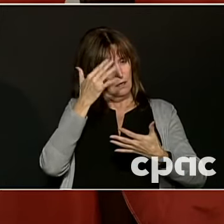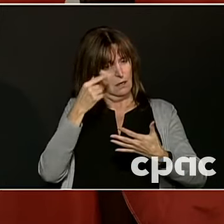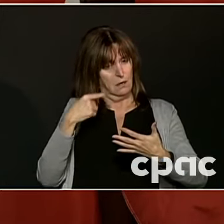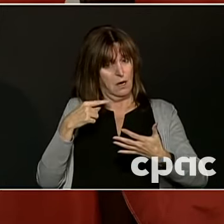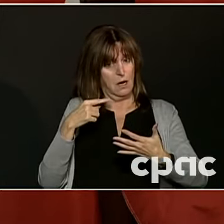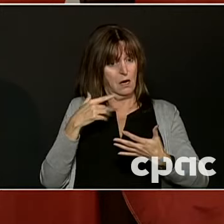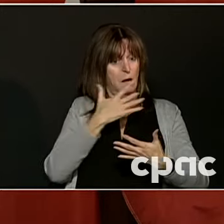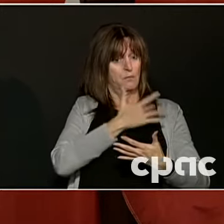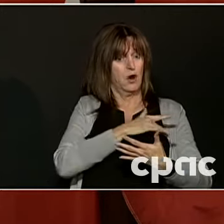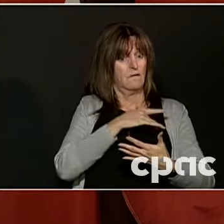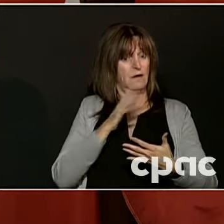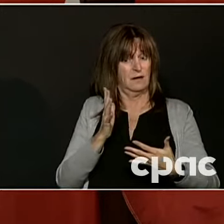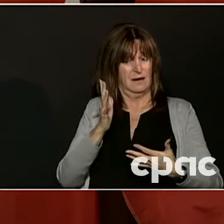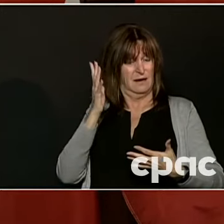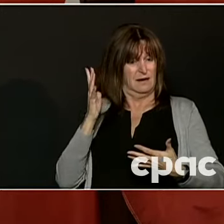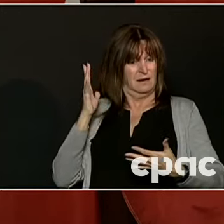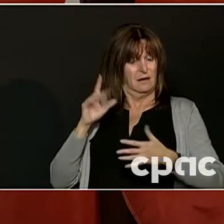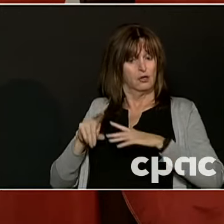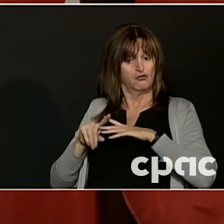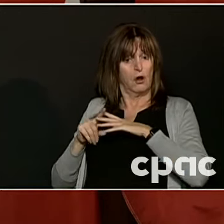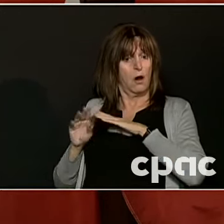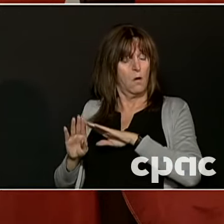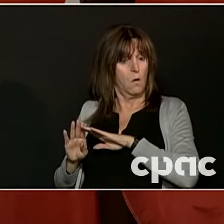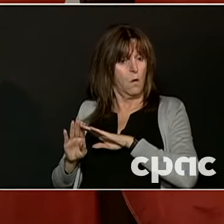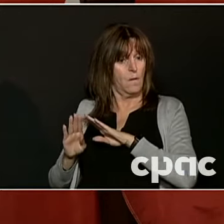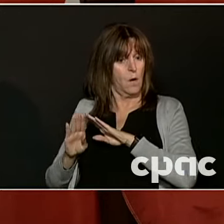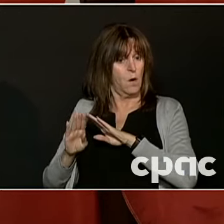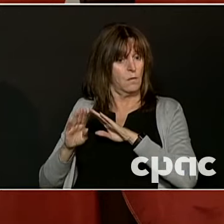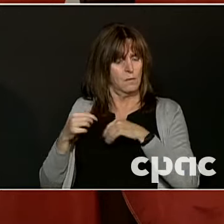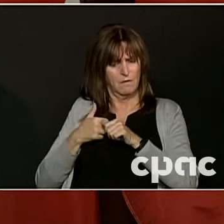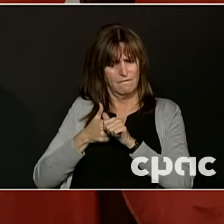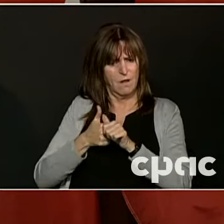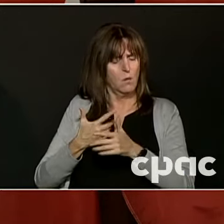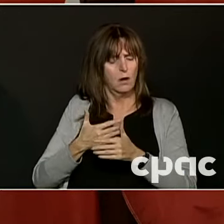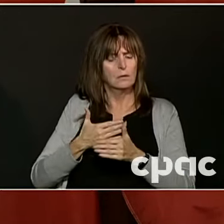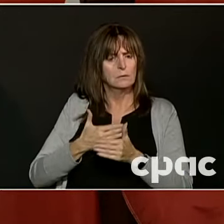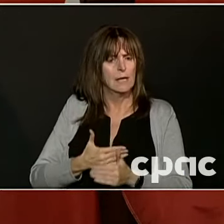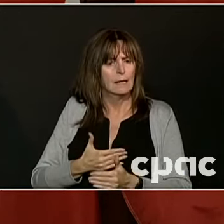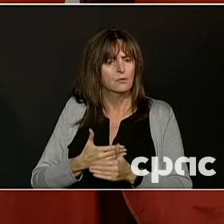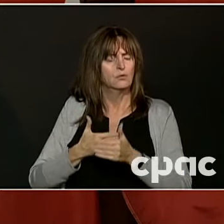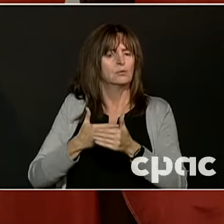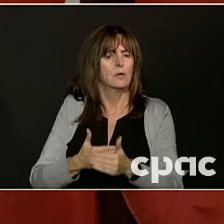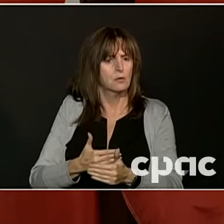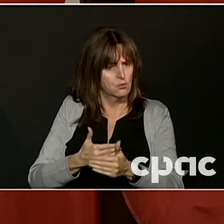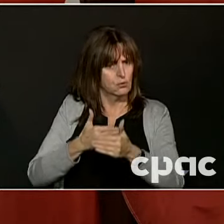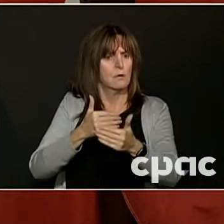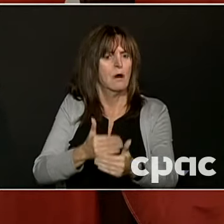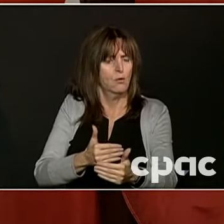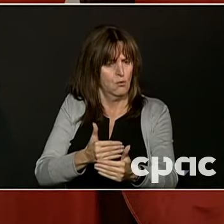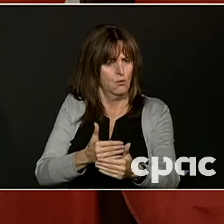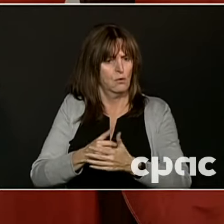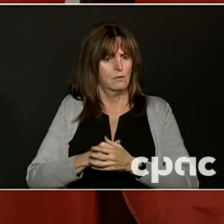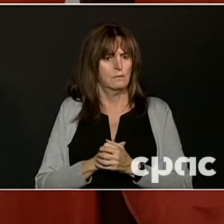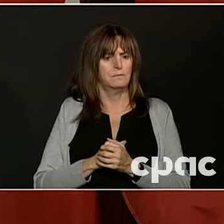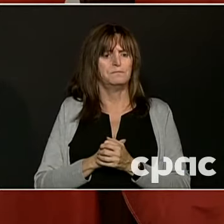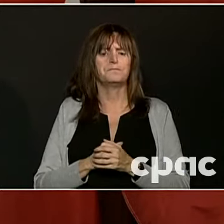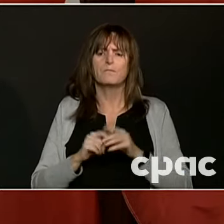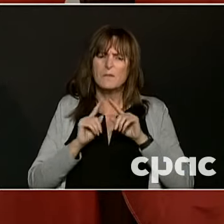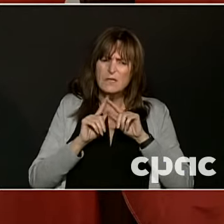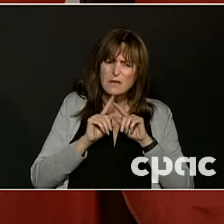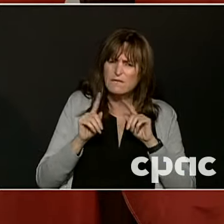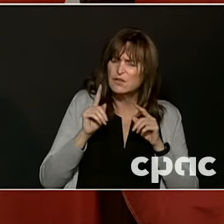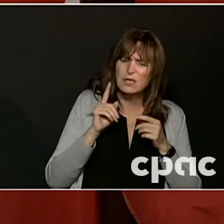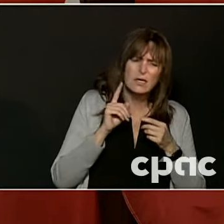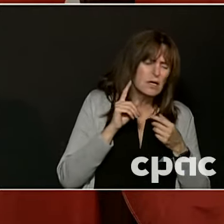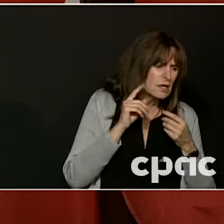at the idea of doing it in stages. We looked at the idea of doing it with different levels and different parts. We tried a bit of that during the opening up, and it seemed to